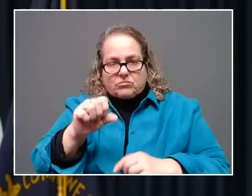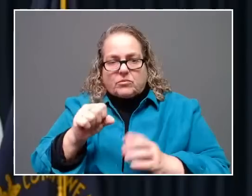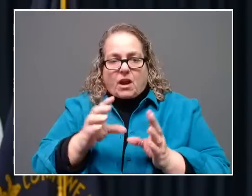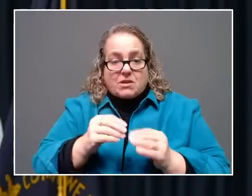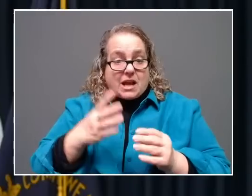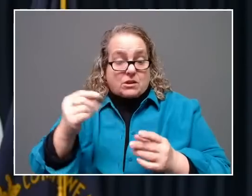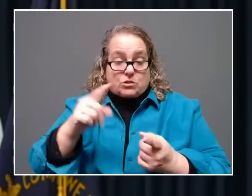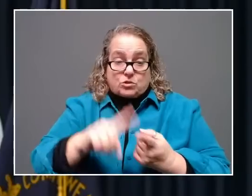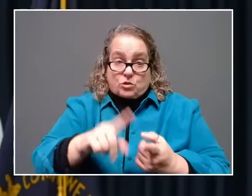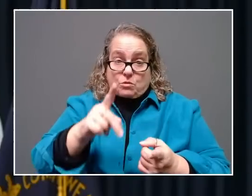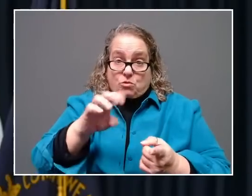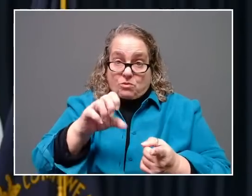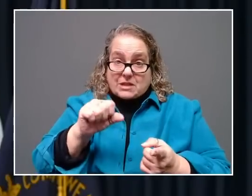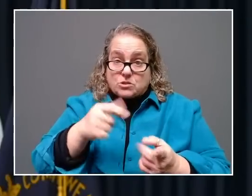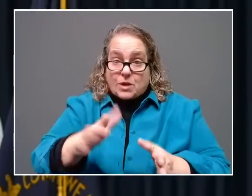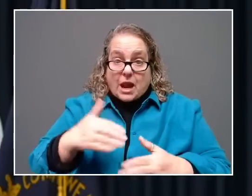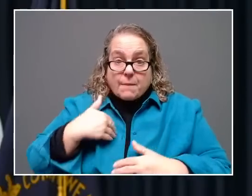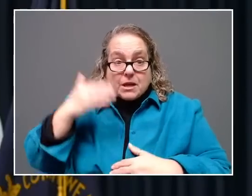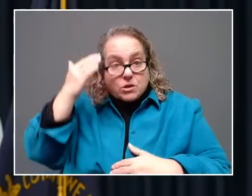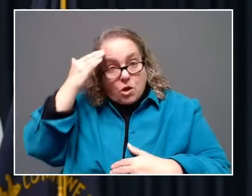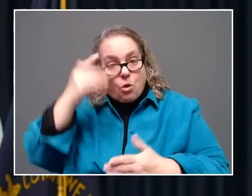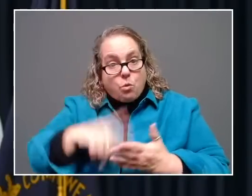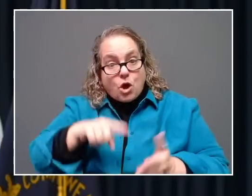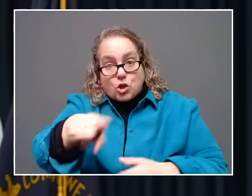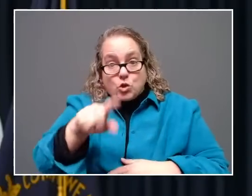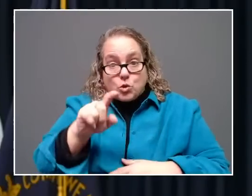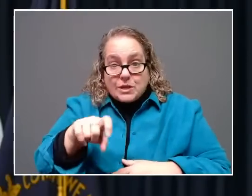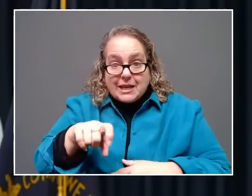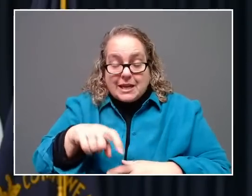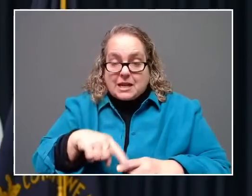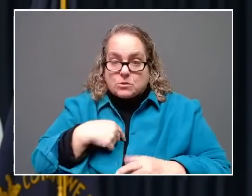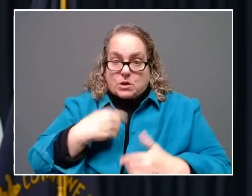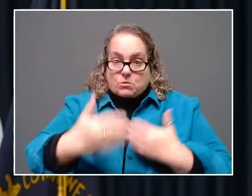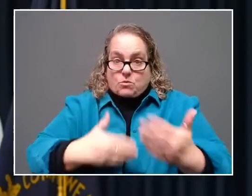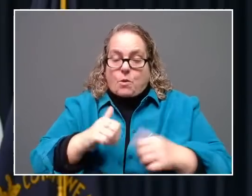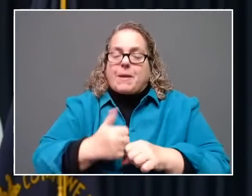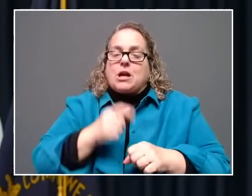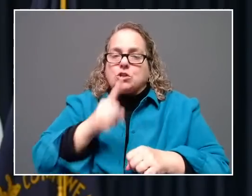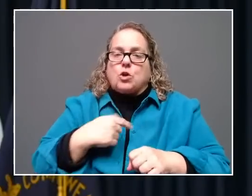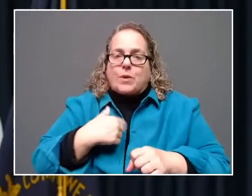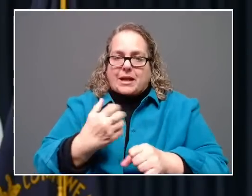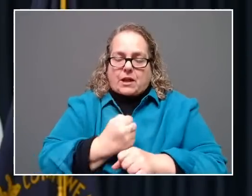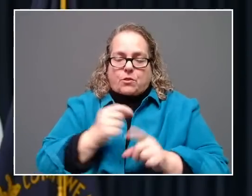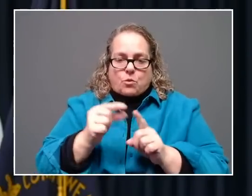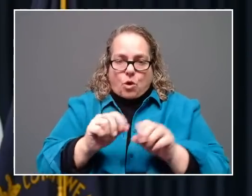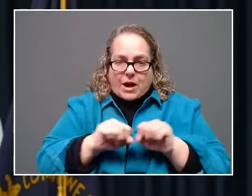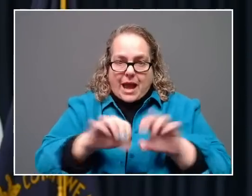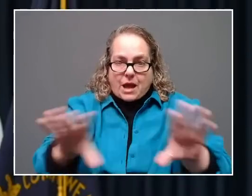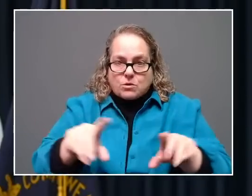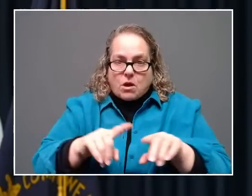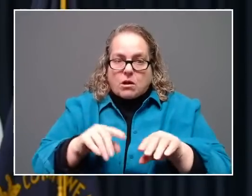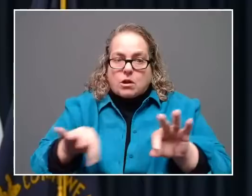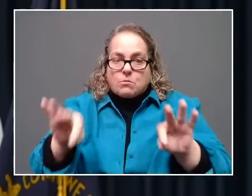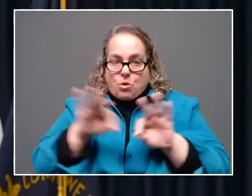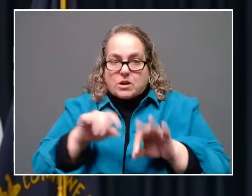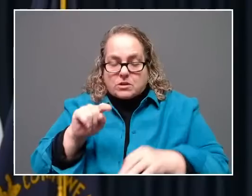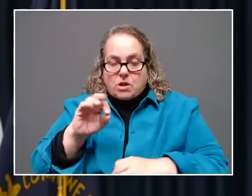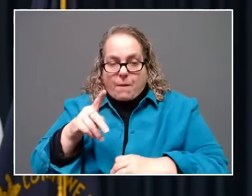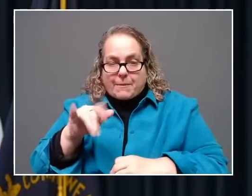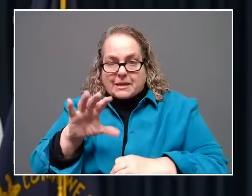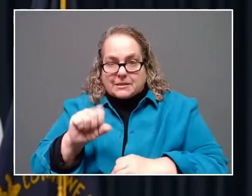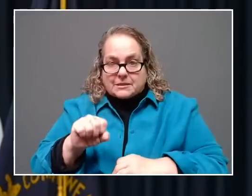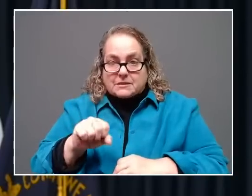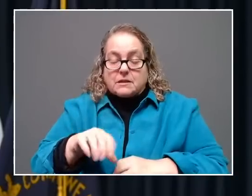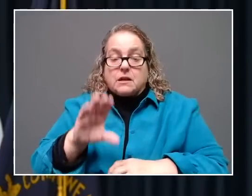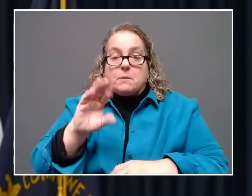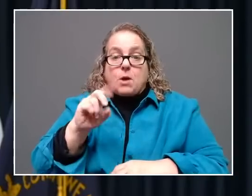us know what you need moving forward, because we want to make sure we can get the word out on important topics. Bodie?